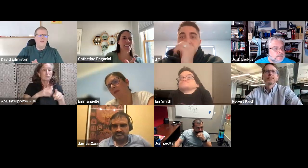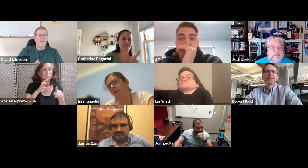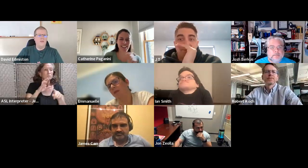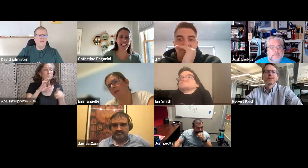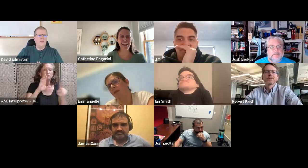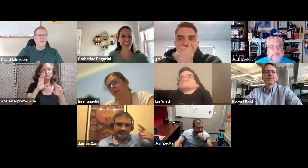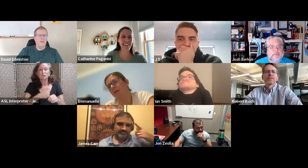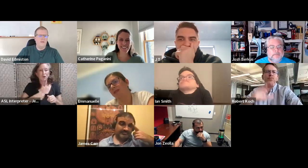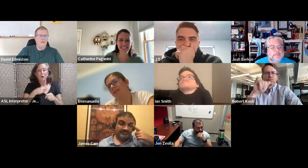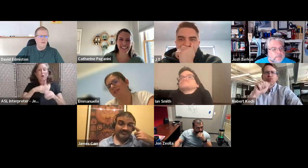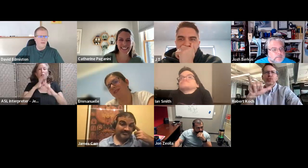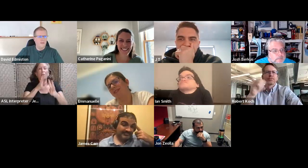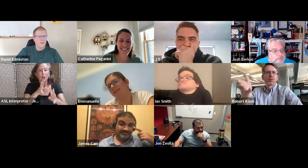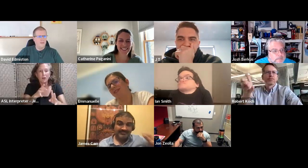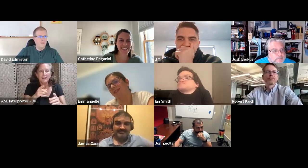Rob was speaking.